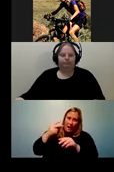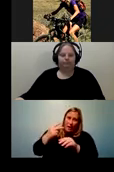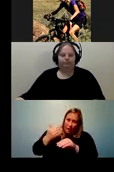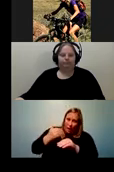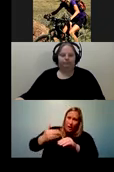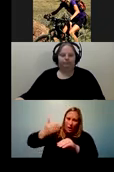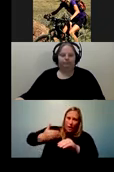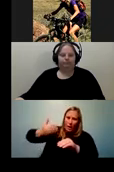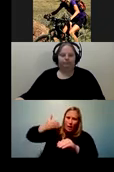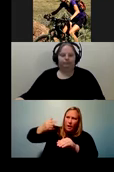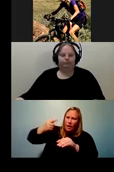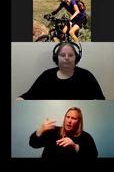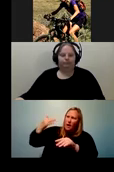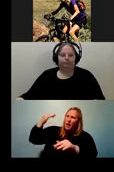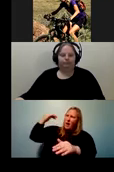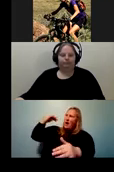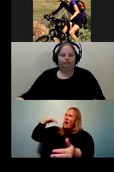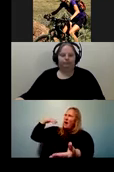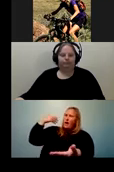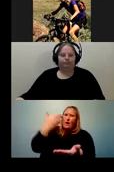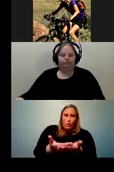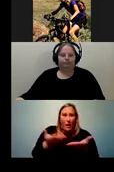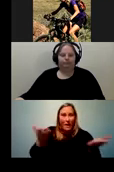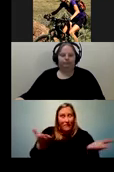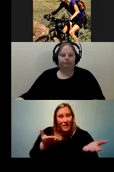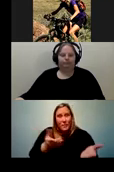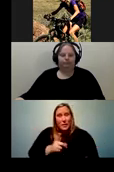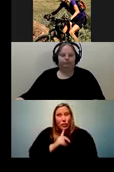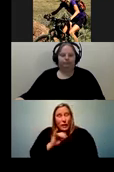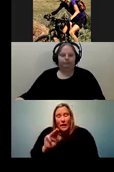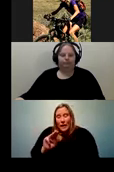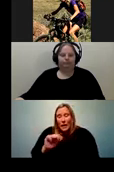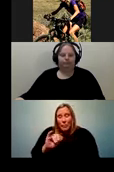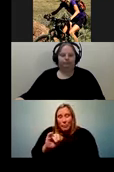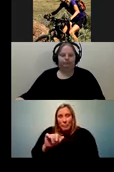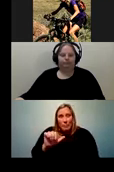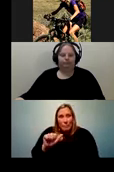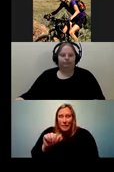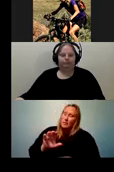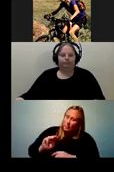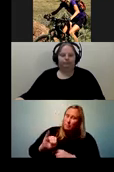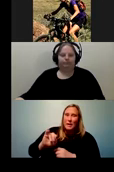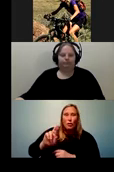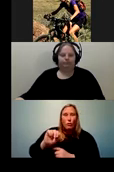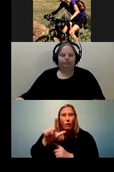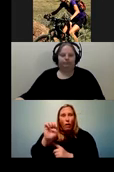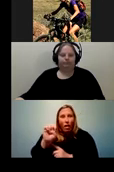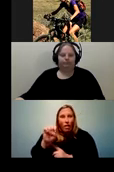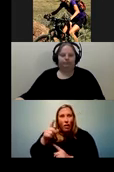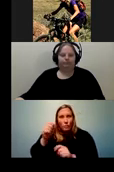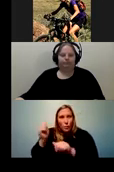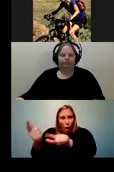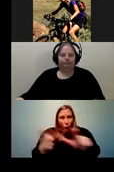you. Wow, you are a miracle. You're an absolute miracle. We all are.